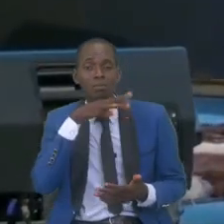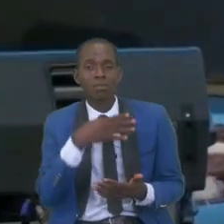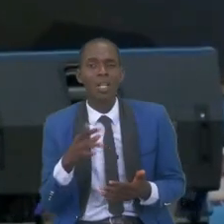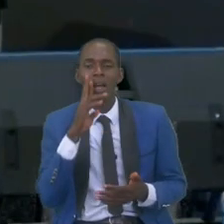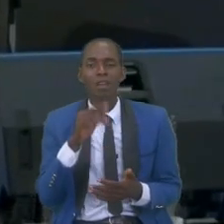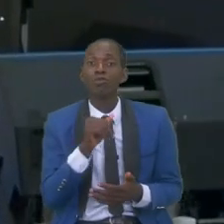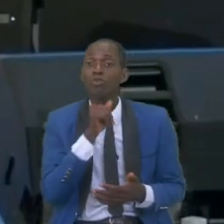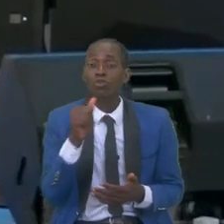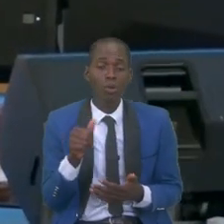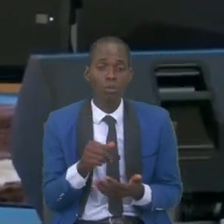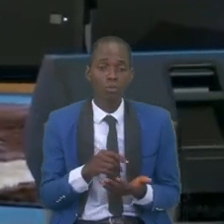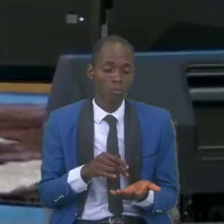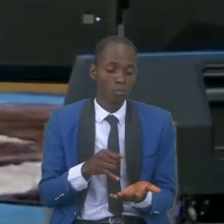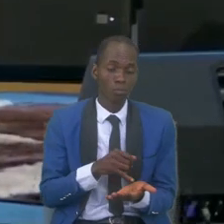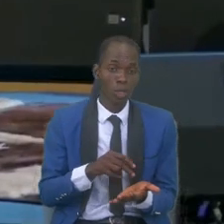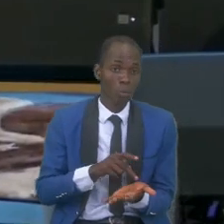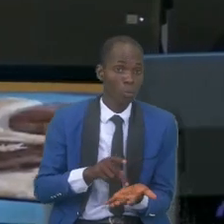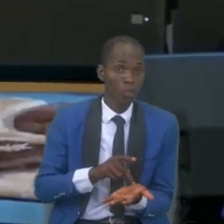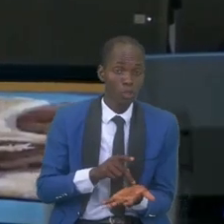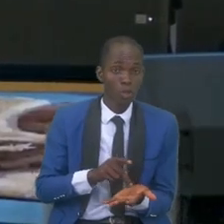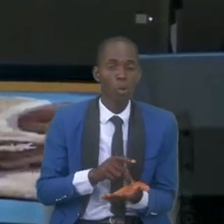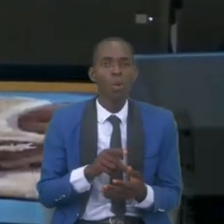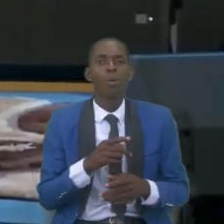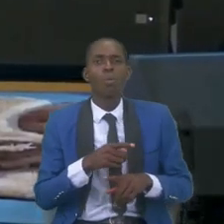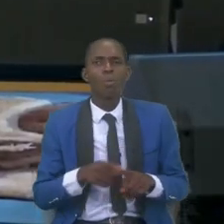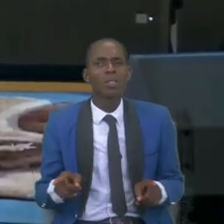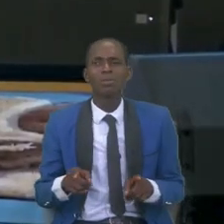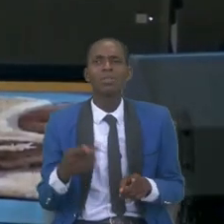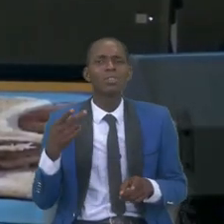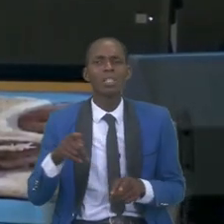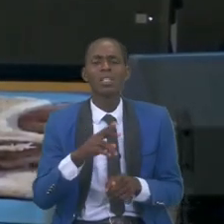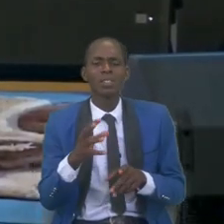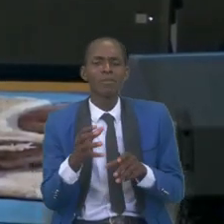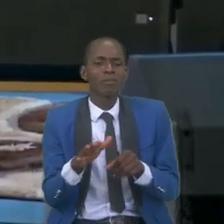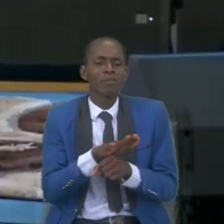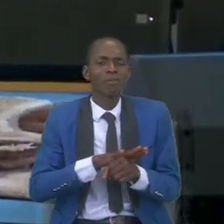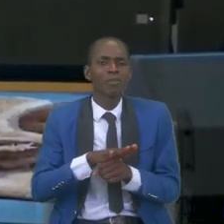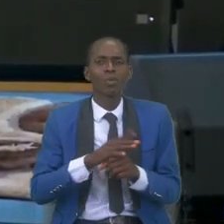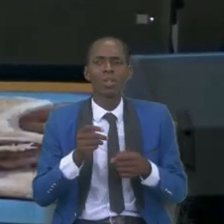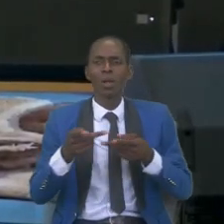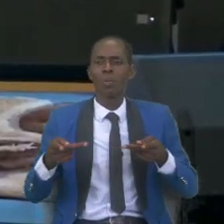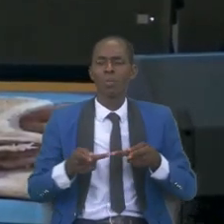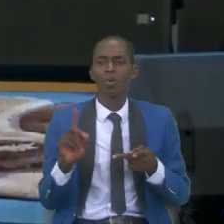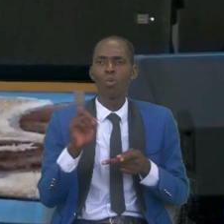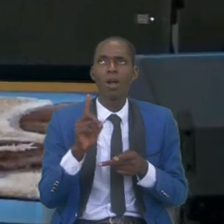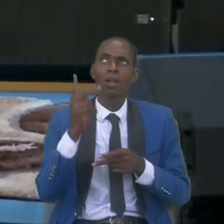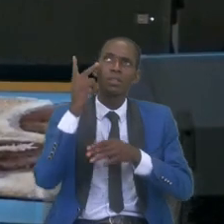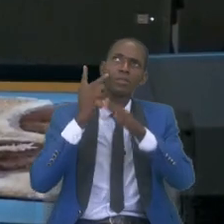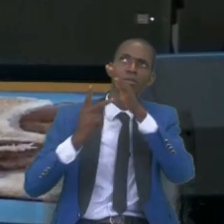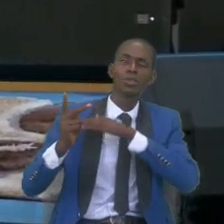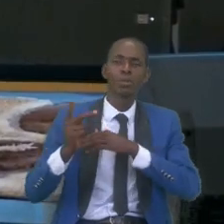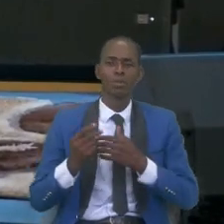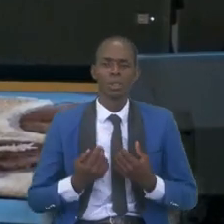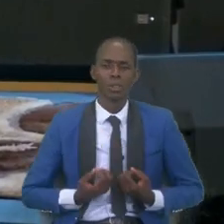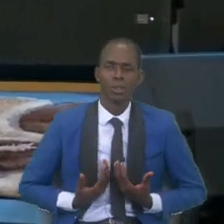outright sin, but they occupy the place where the passion, the vision, and the purpose, and